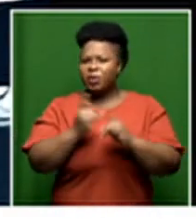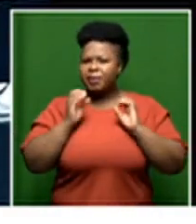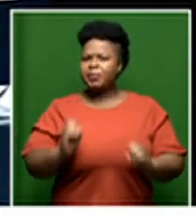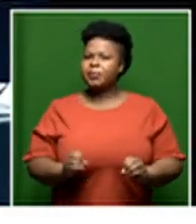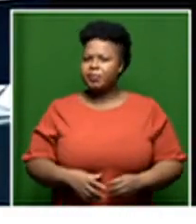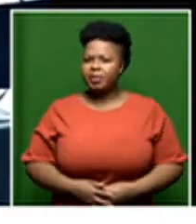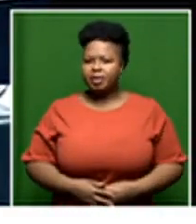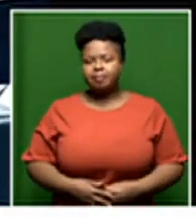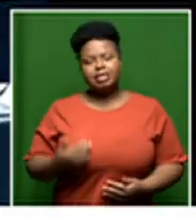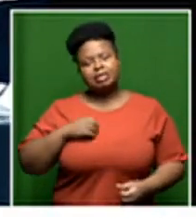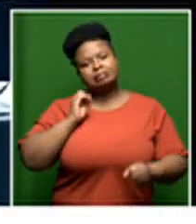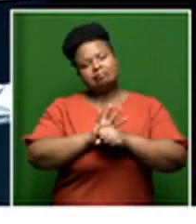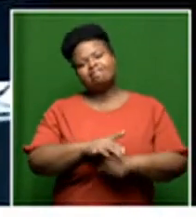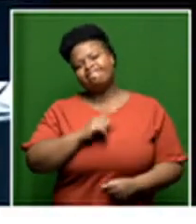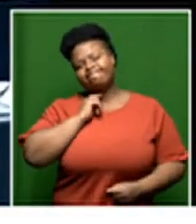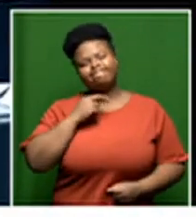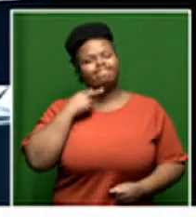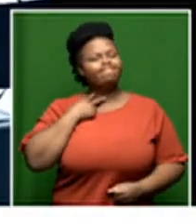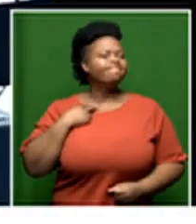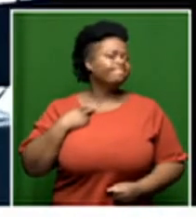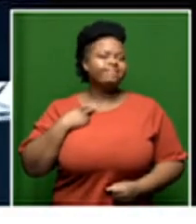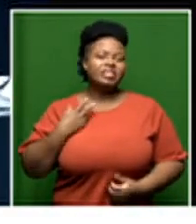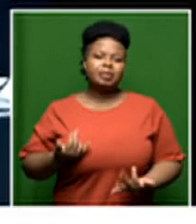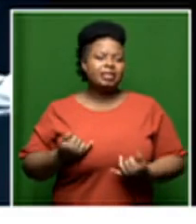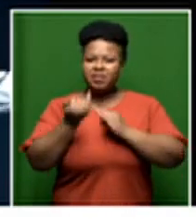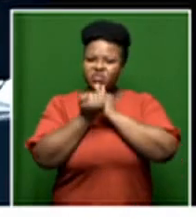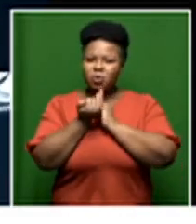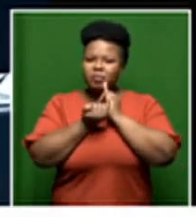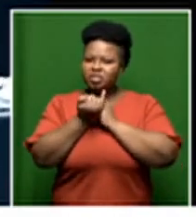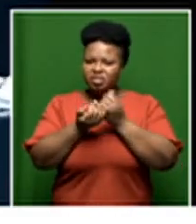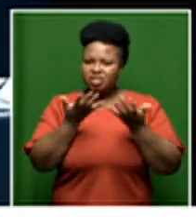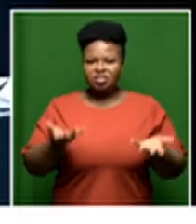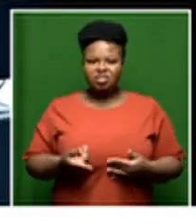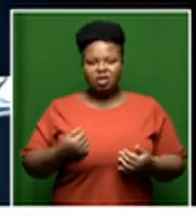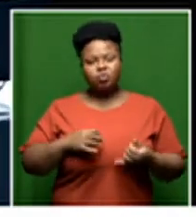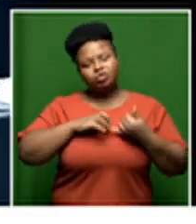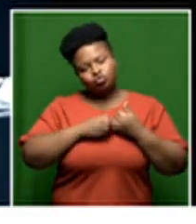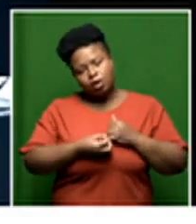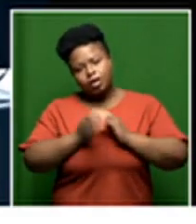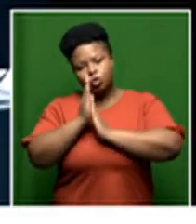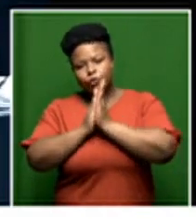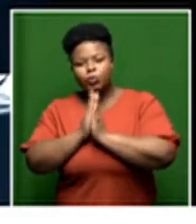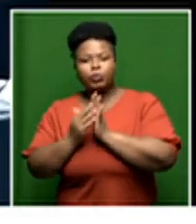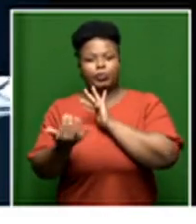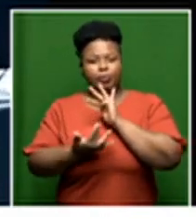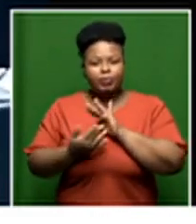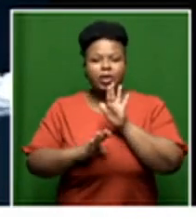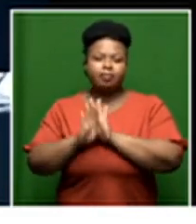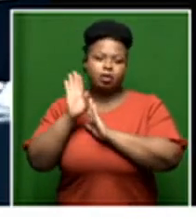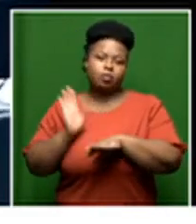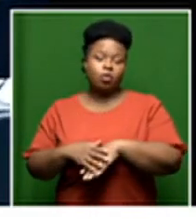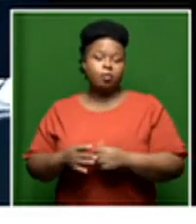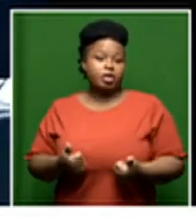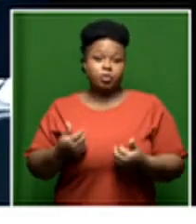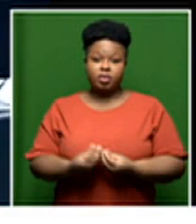have slipped quite badly in terms of how we're doing in the league. That is the spirit that we are trying to pick up, and that is the community. The good